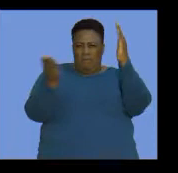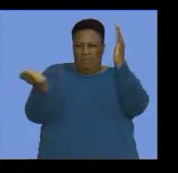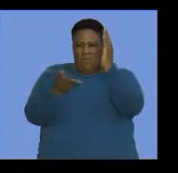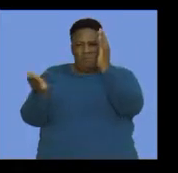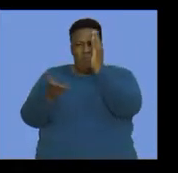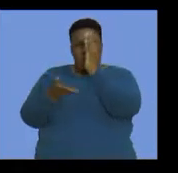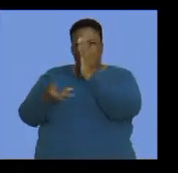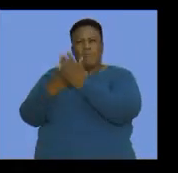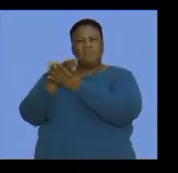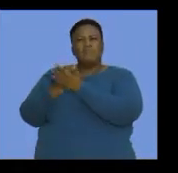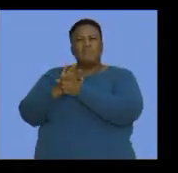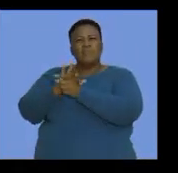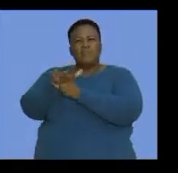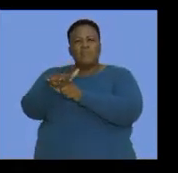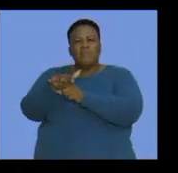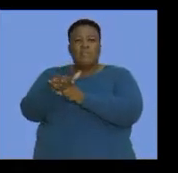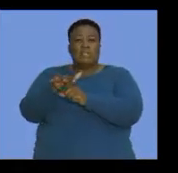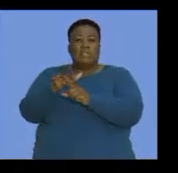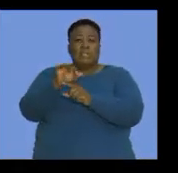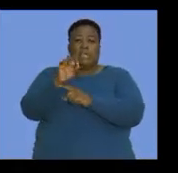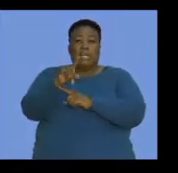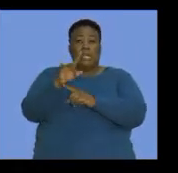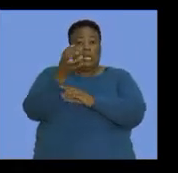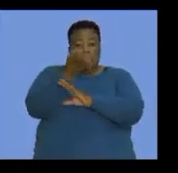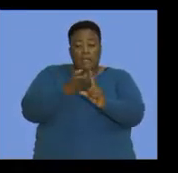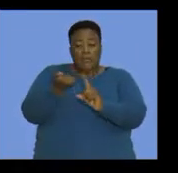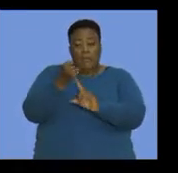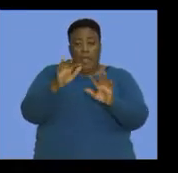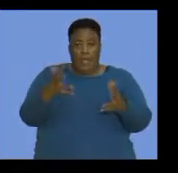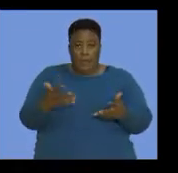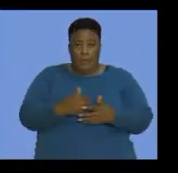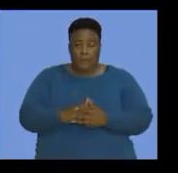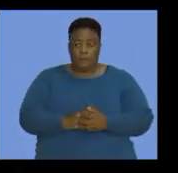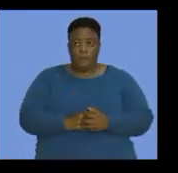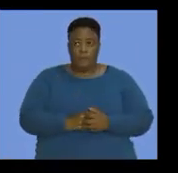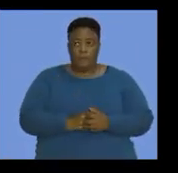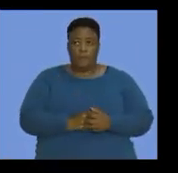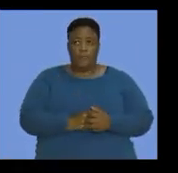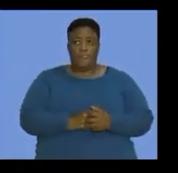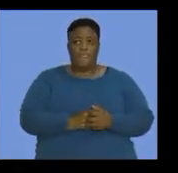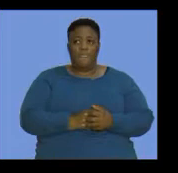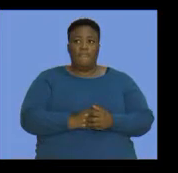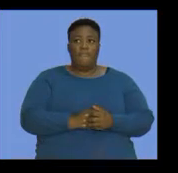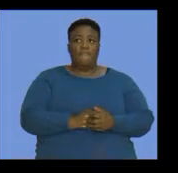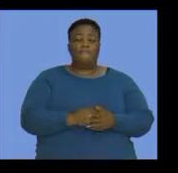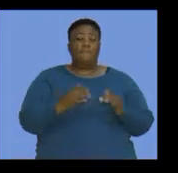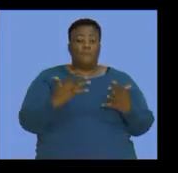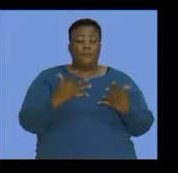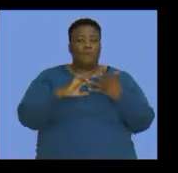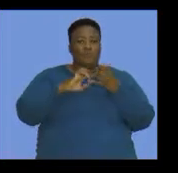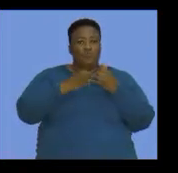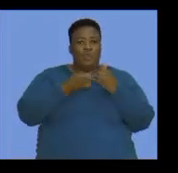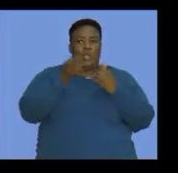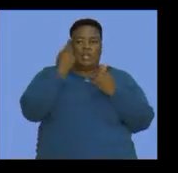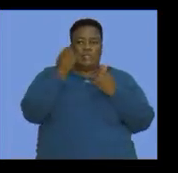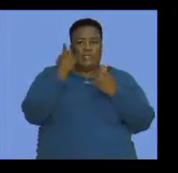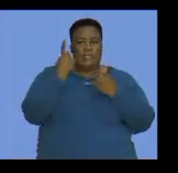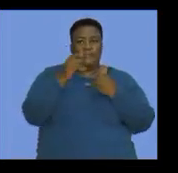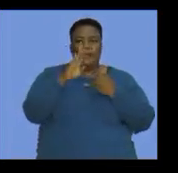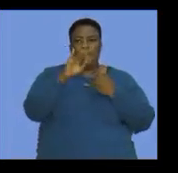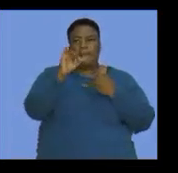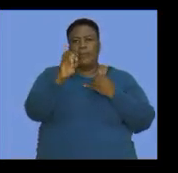our resources in terms of protecting our biodiversity. So let's try and understand what is